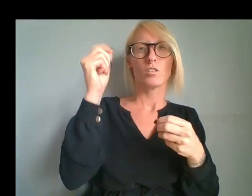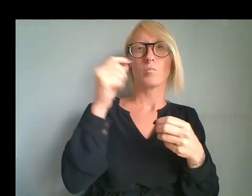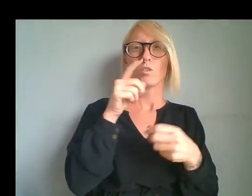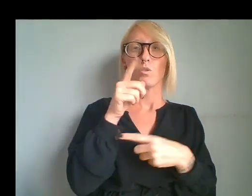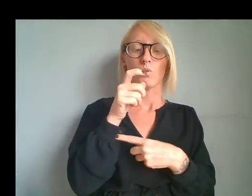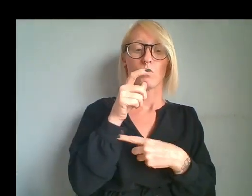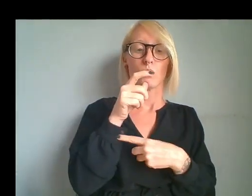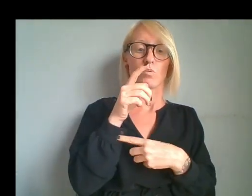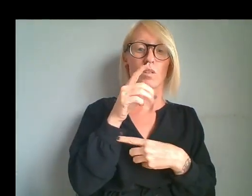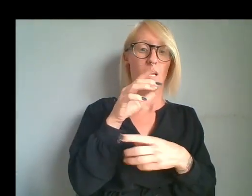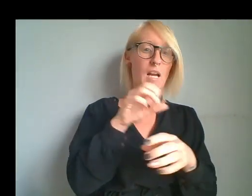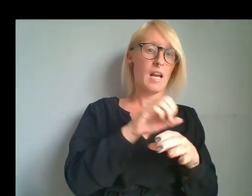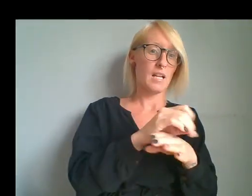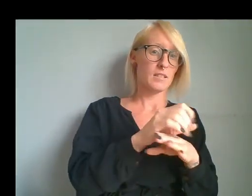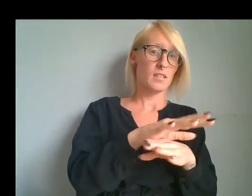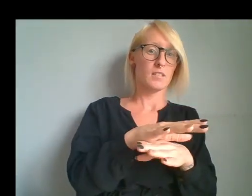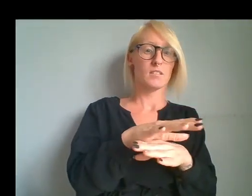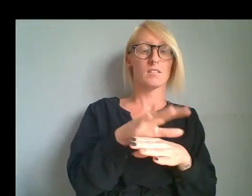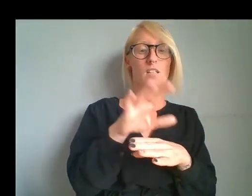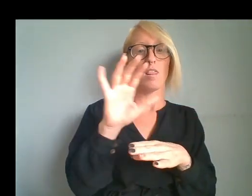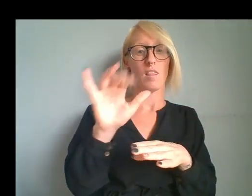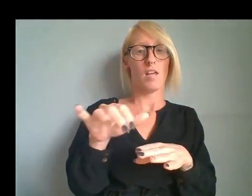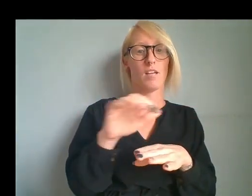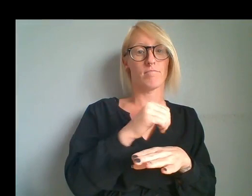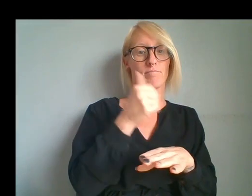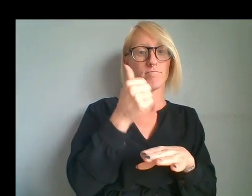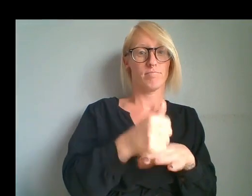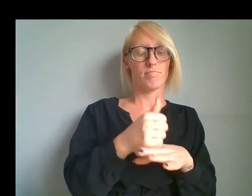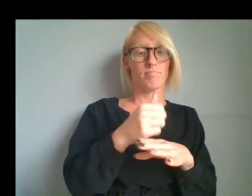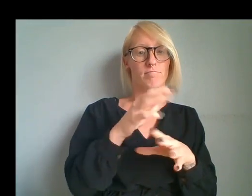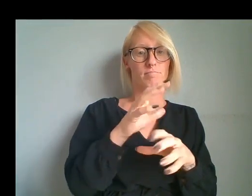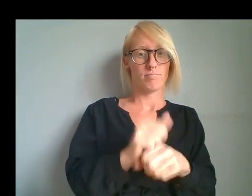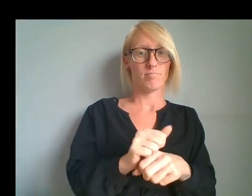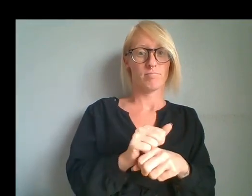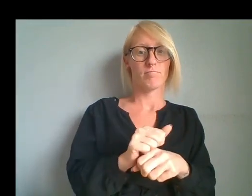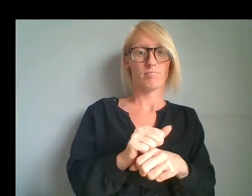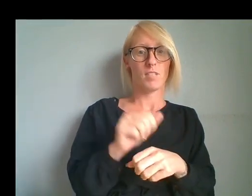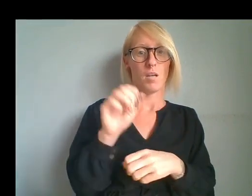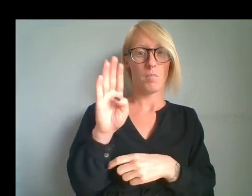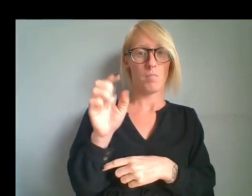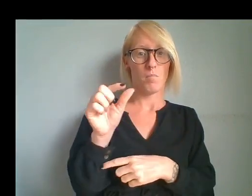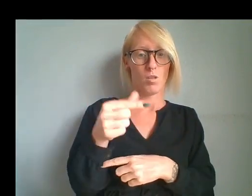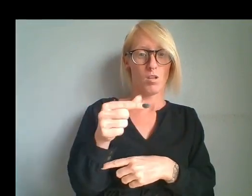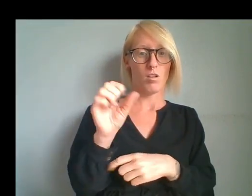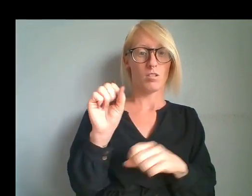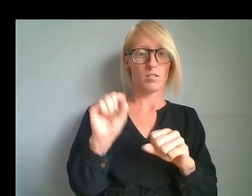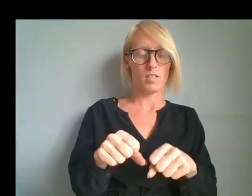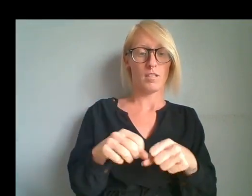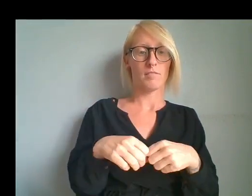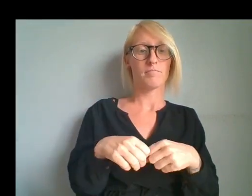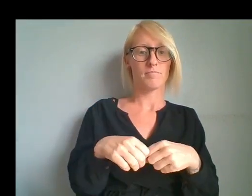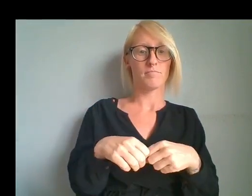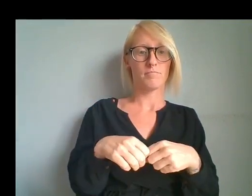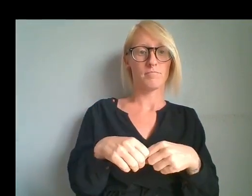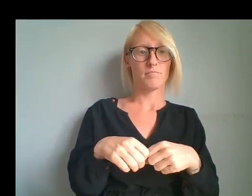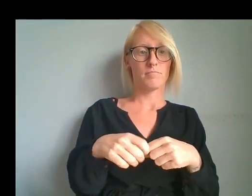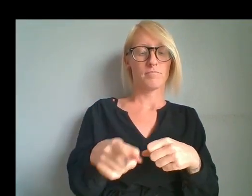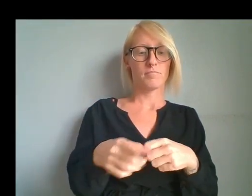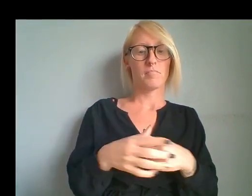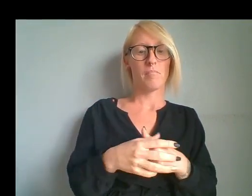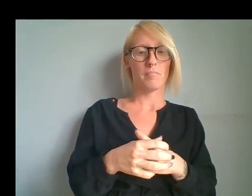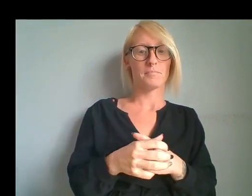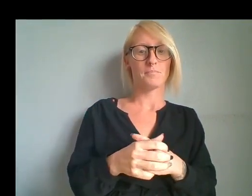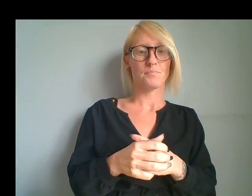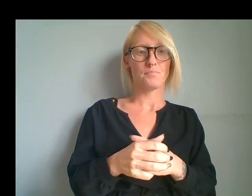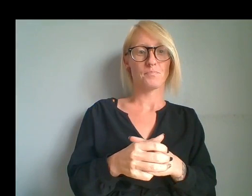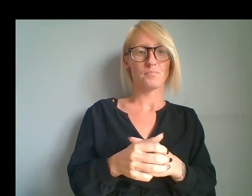know if no one else in your organization is interested except for you, you have to decide if you're going to be committed to it and you're going